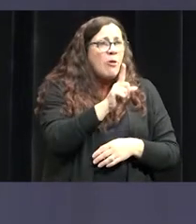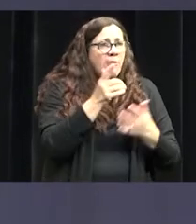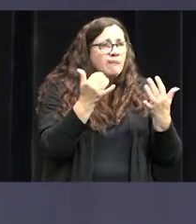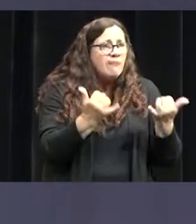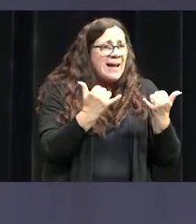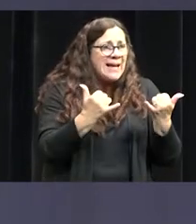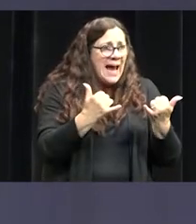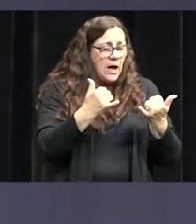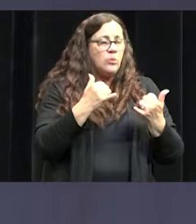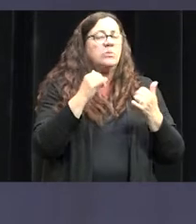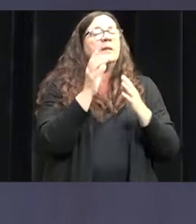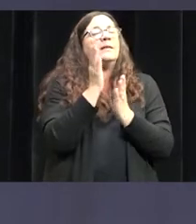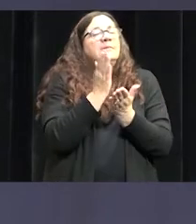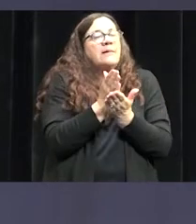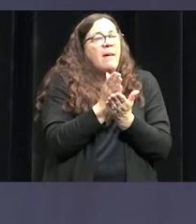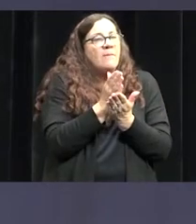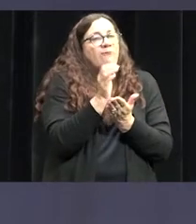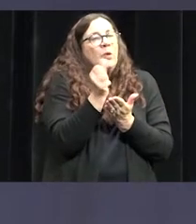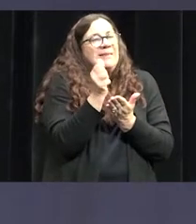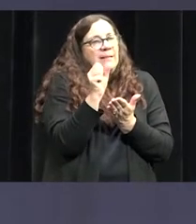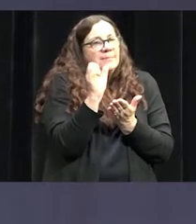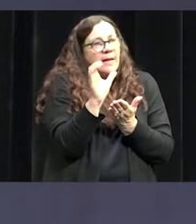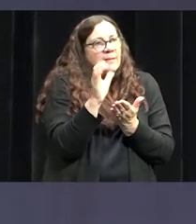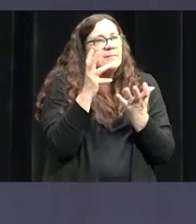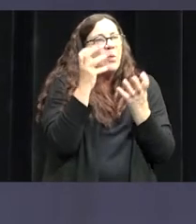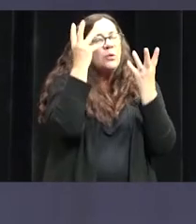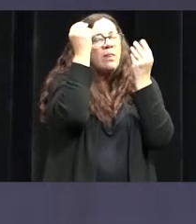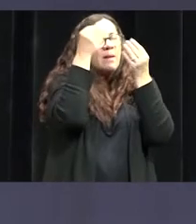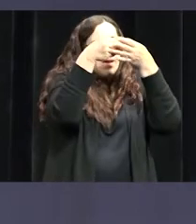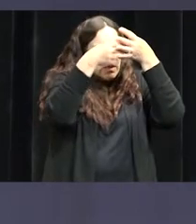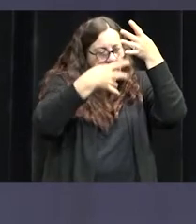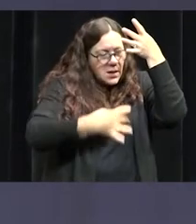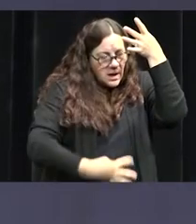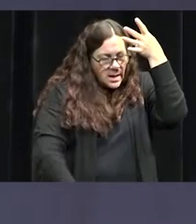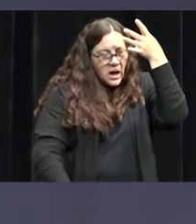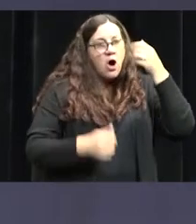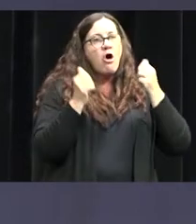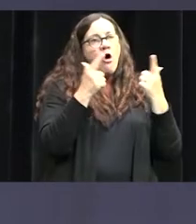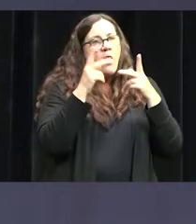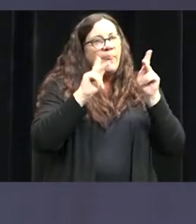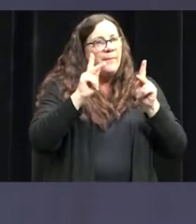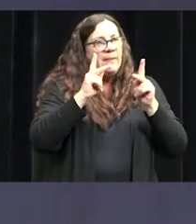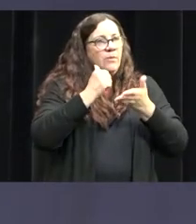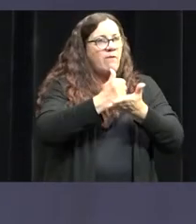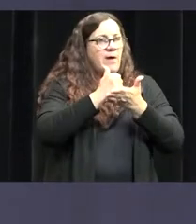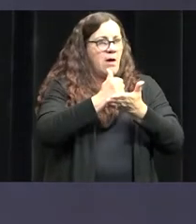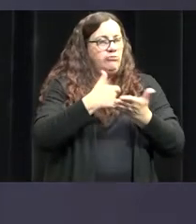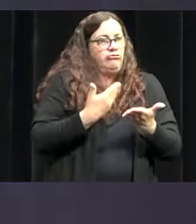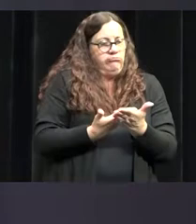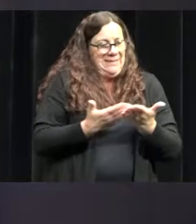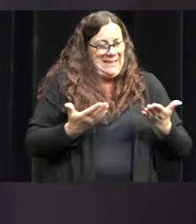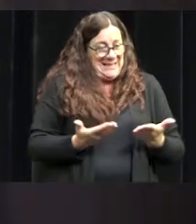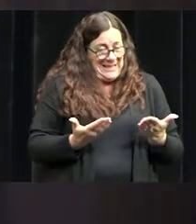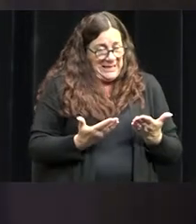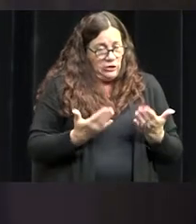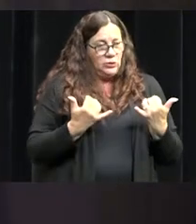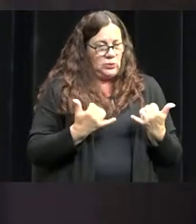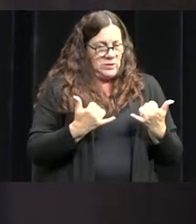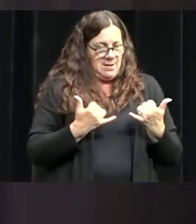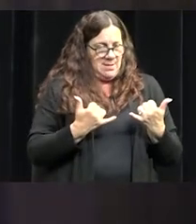people who have helped make you who you are today just 10 seconds i'll watch the